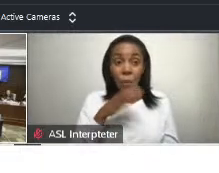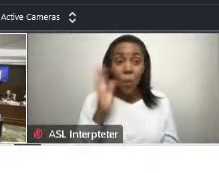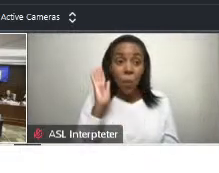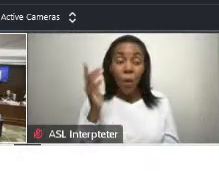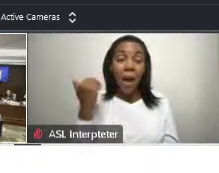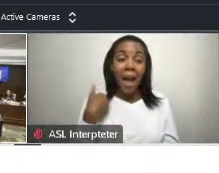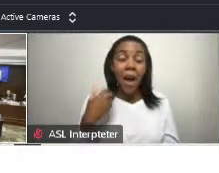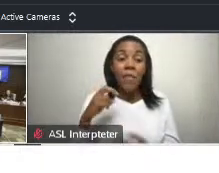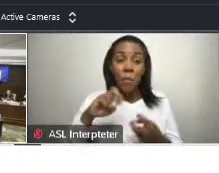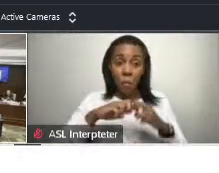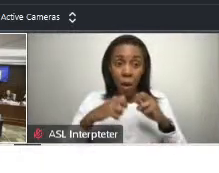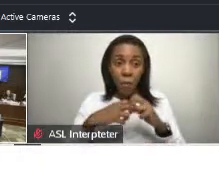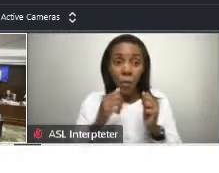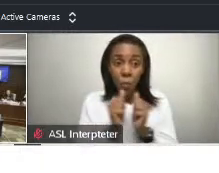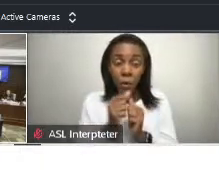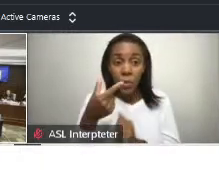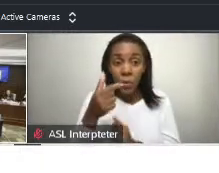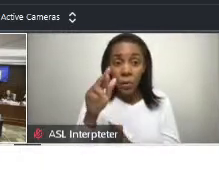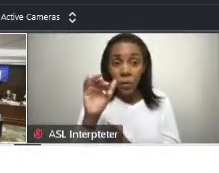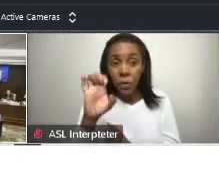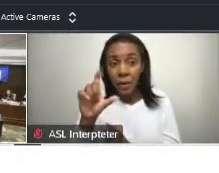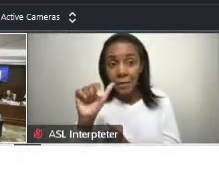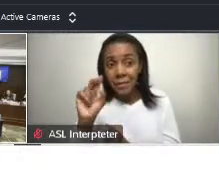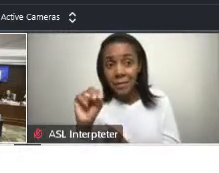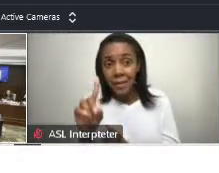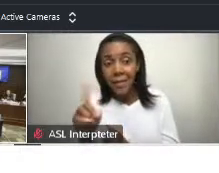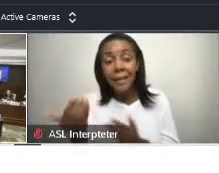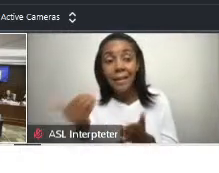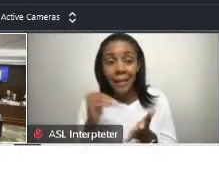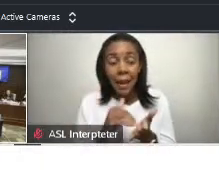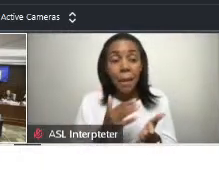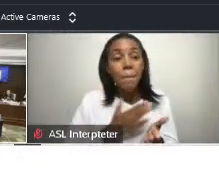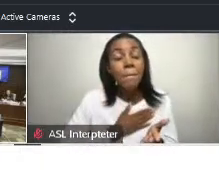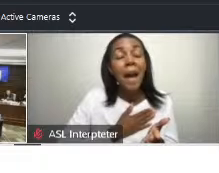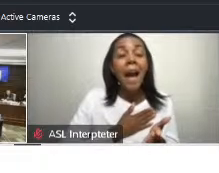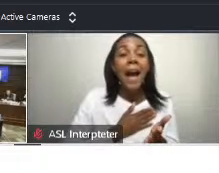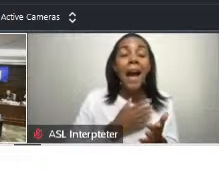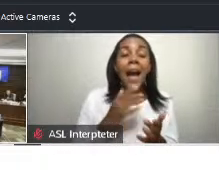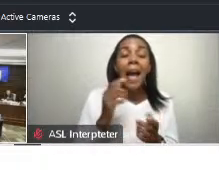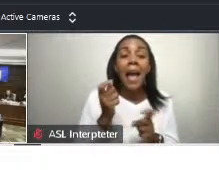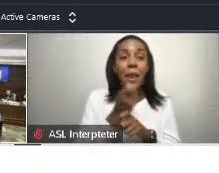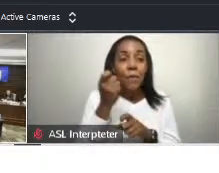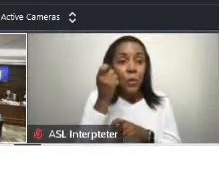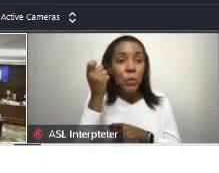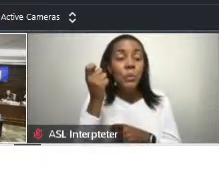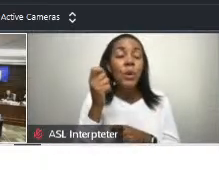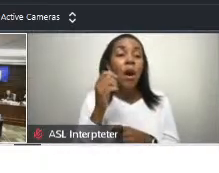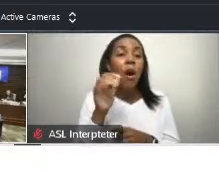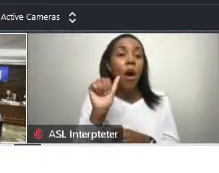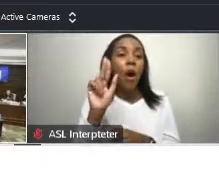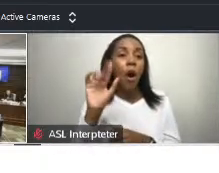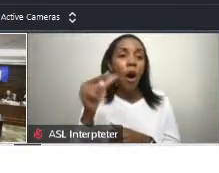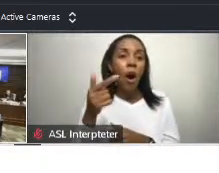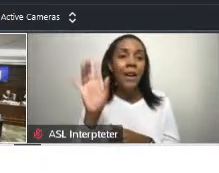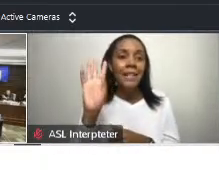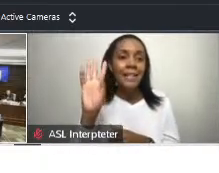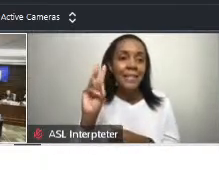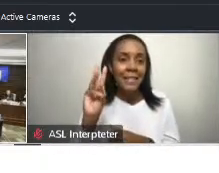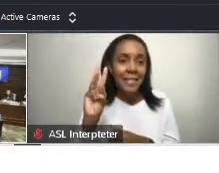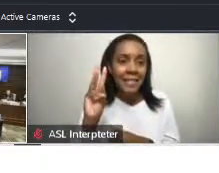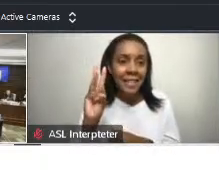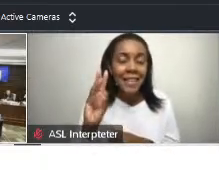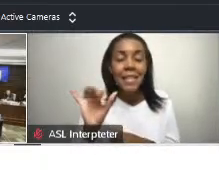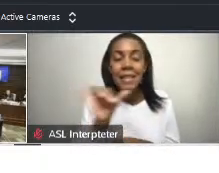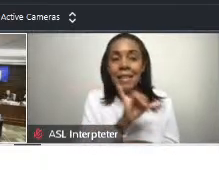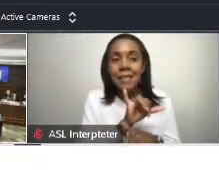again, and I really hate that. My anniversary is August 16th, the same time that they come out there